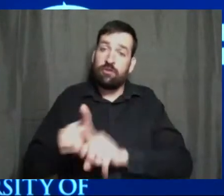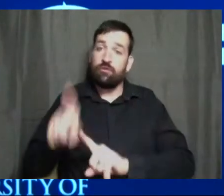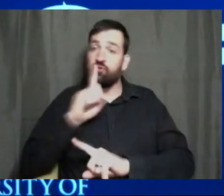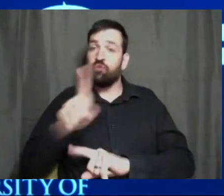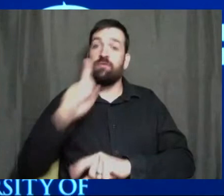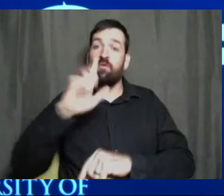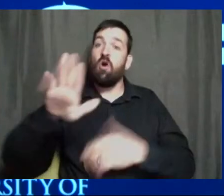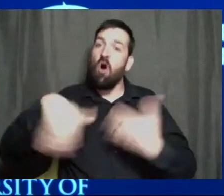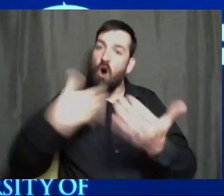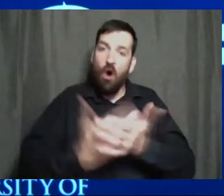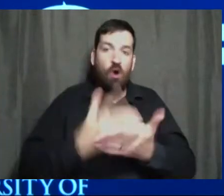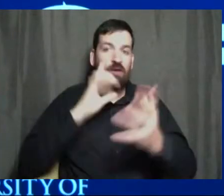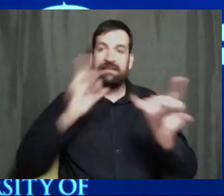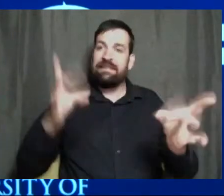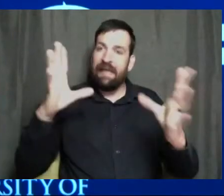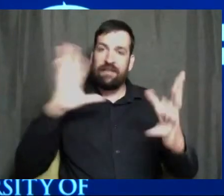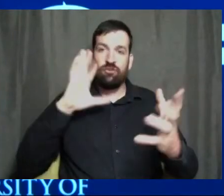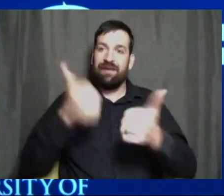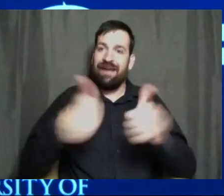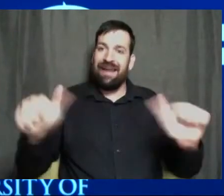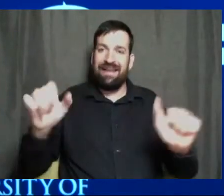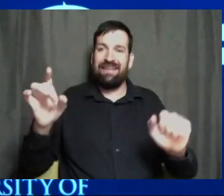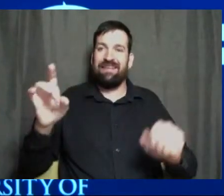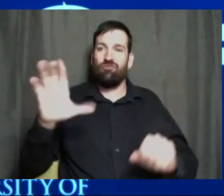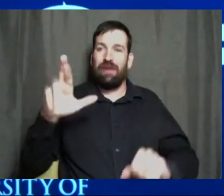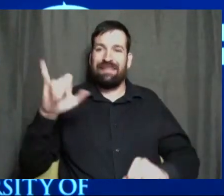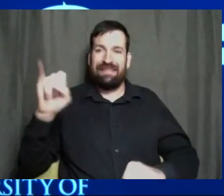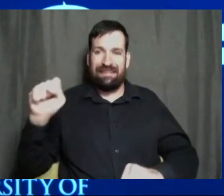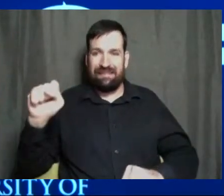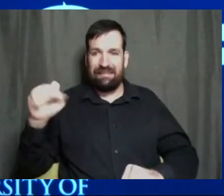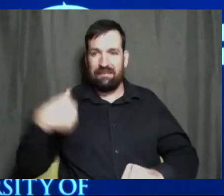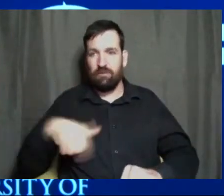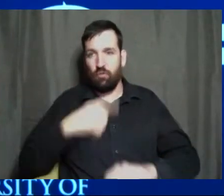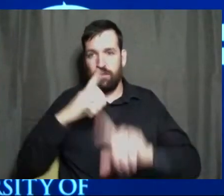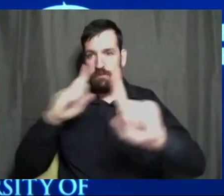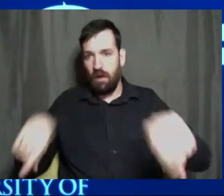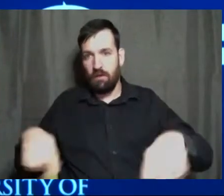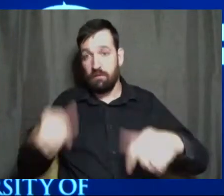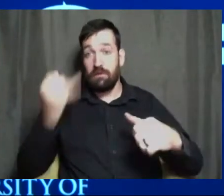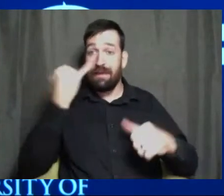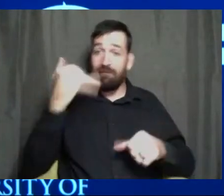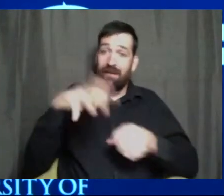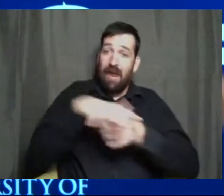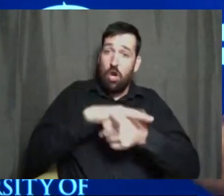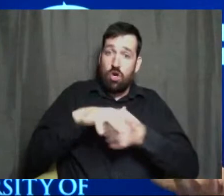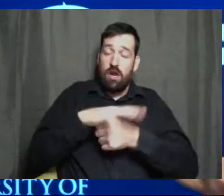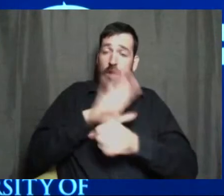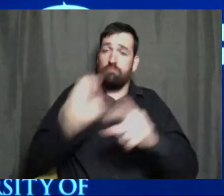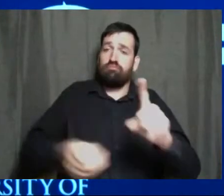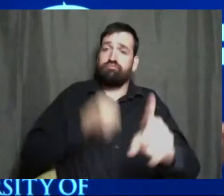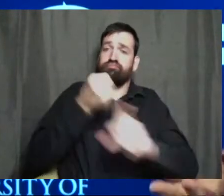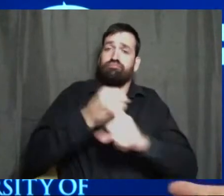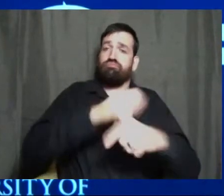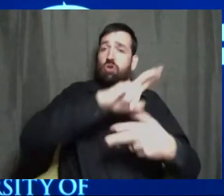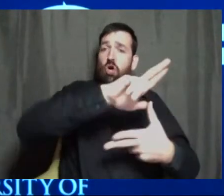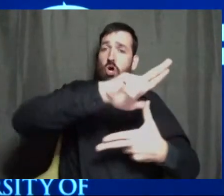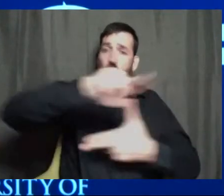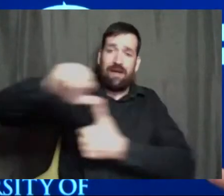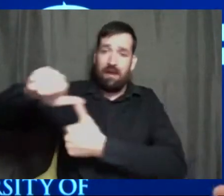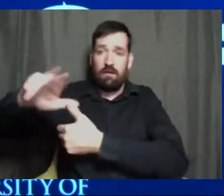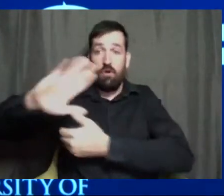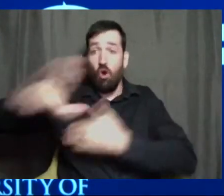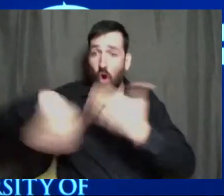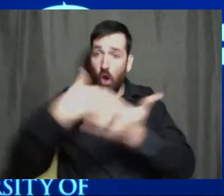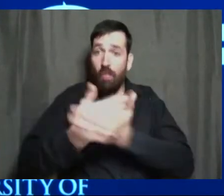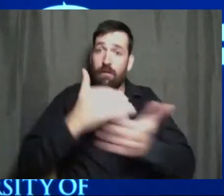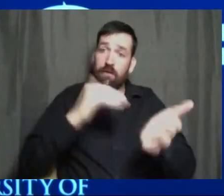we respond, or any crisis that we respond to. If an area is hit by a hurricane, but all their hospitals and their doctor's offices and